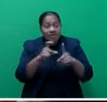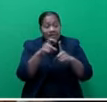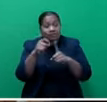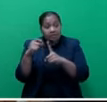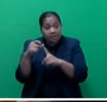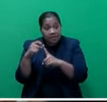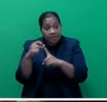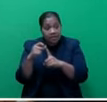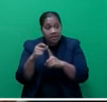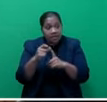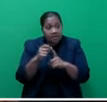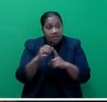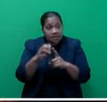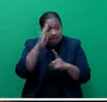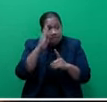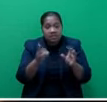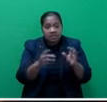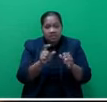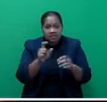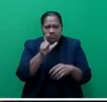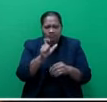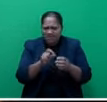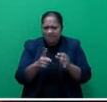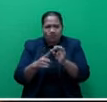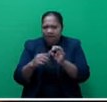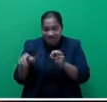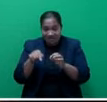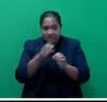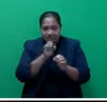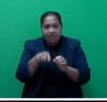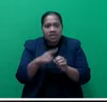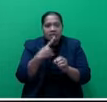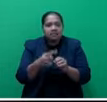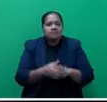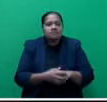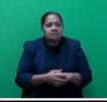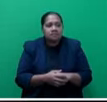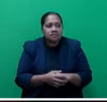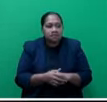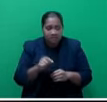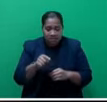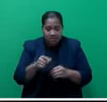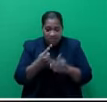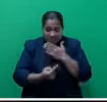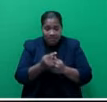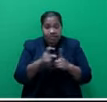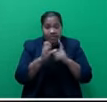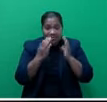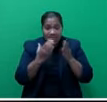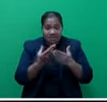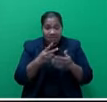DPP, Mr. Christopher Pride's address at the Aegis conference held on December 2017, page